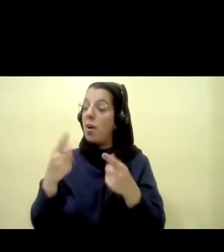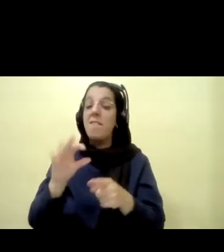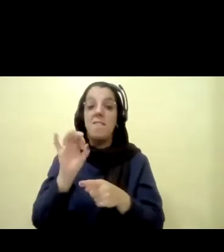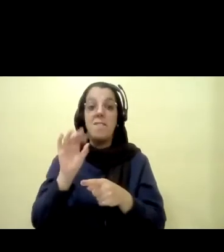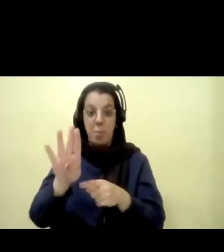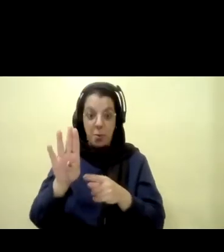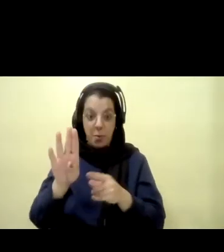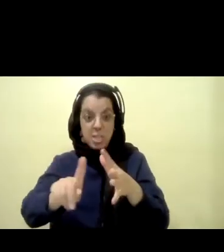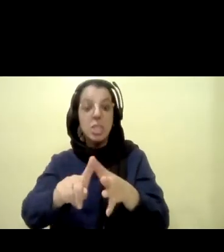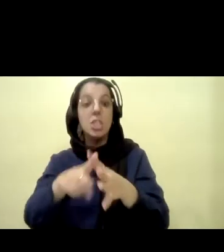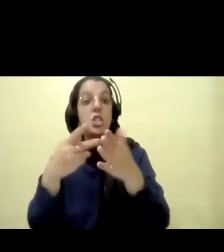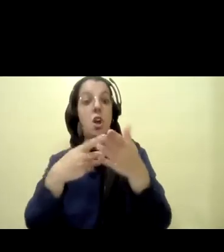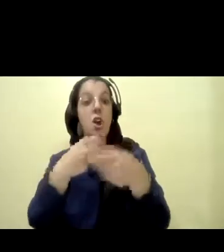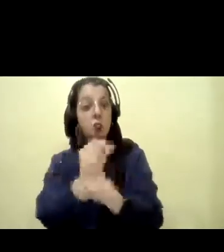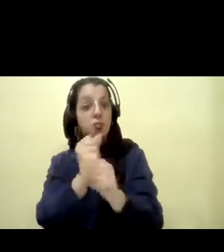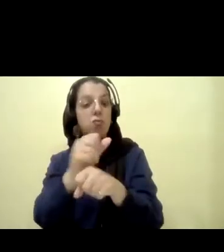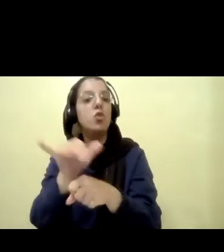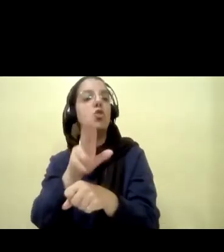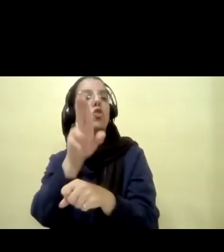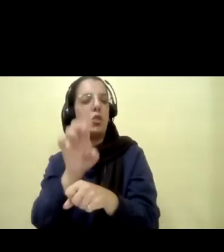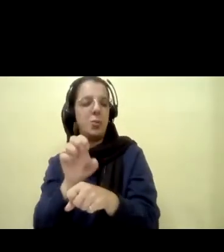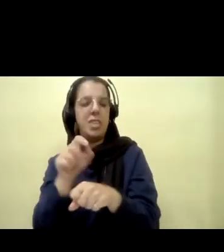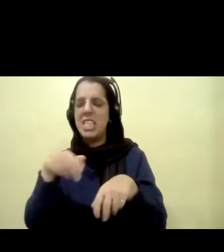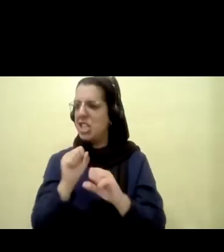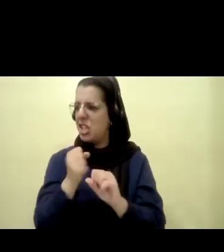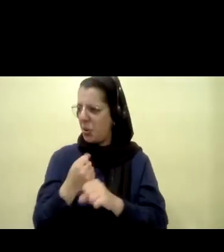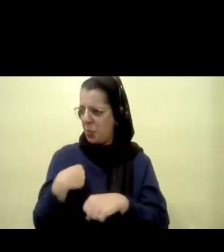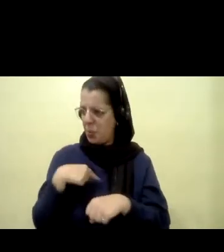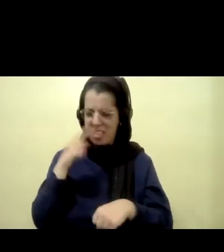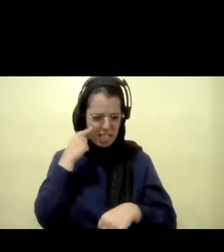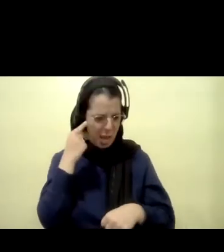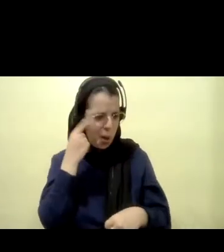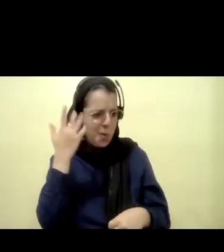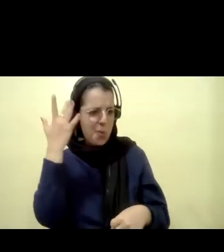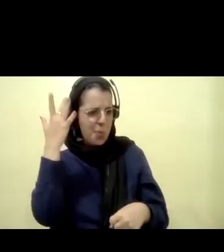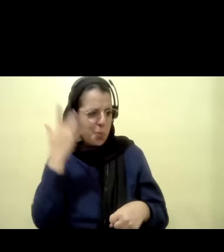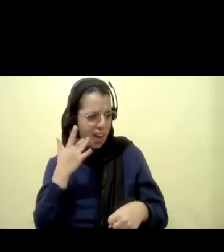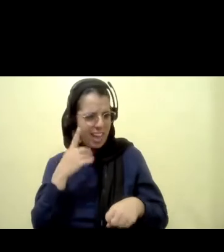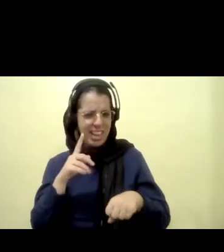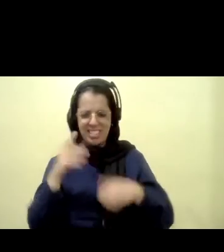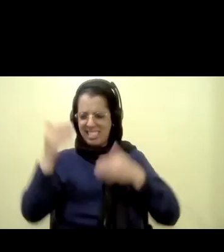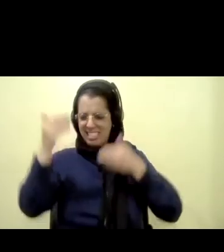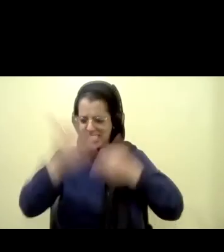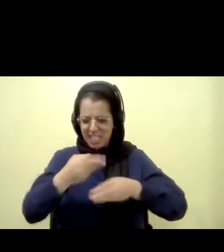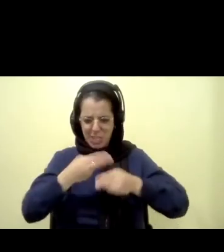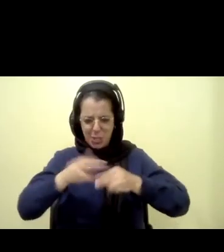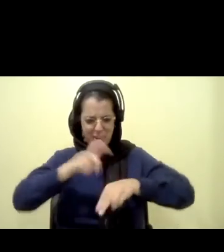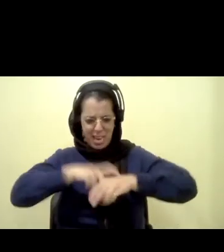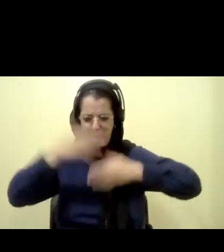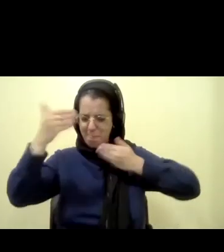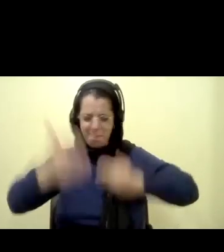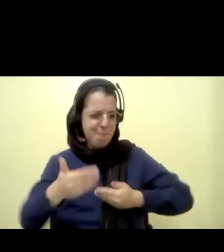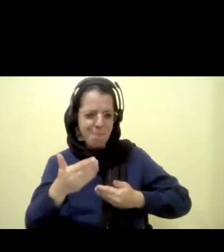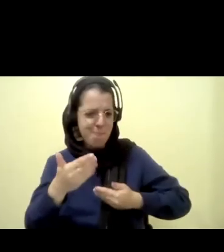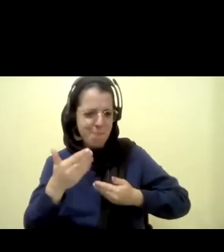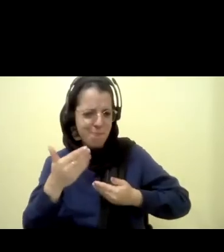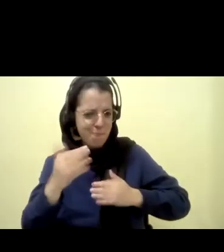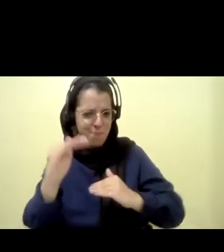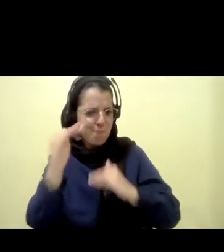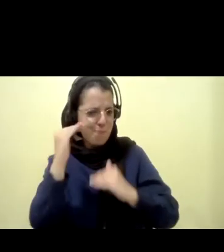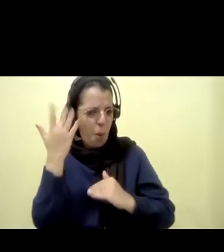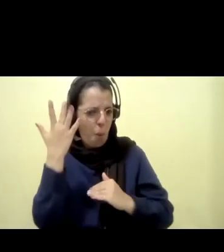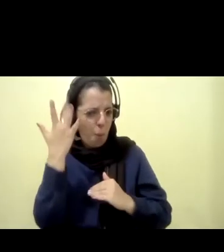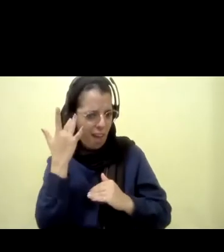June. And this year, we really asked ourselves, why are we creating that incredibly short project runway and sort of